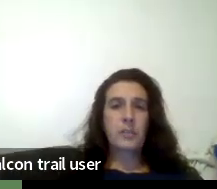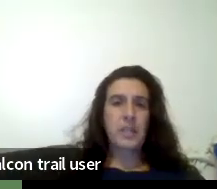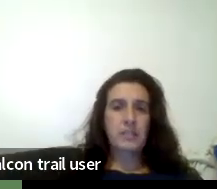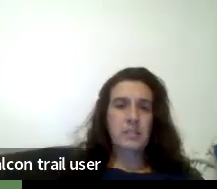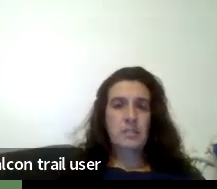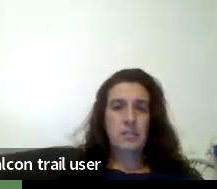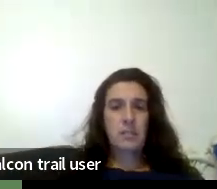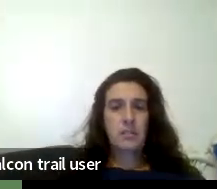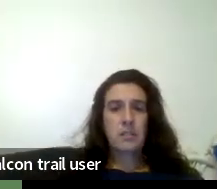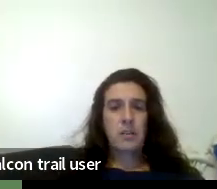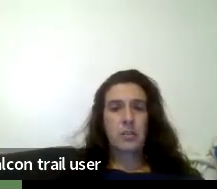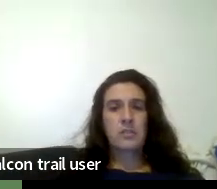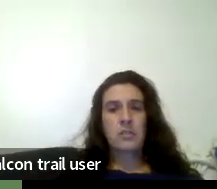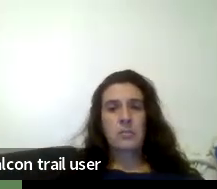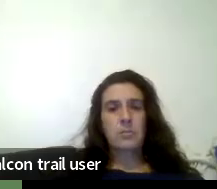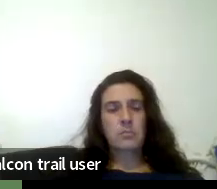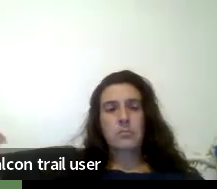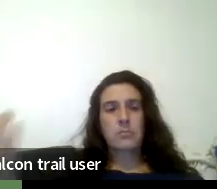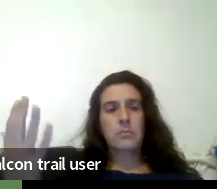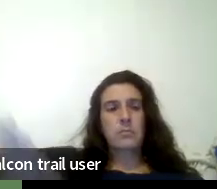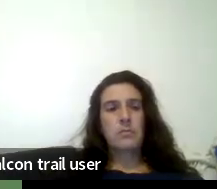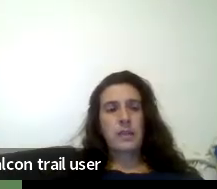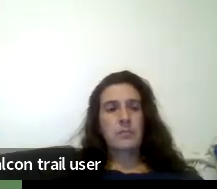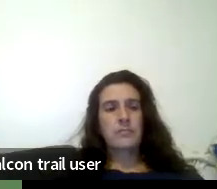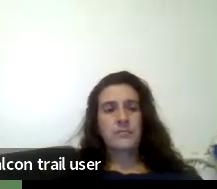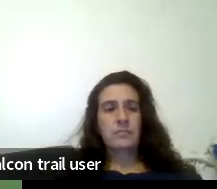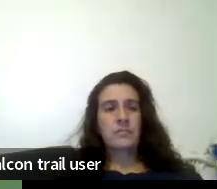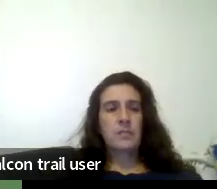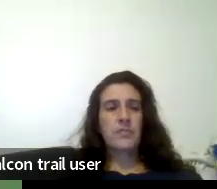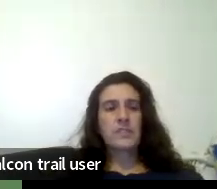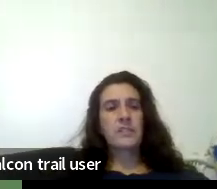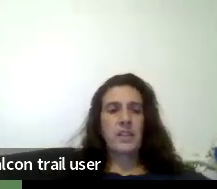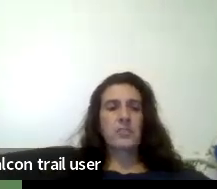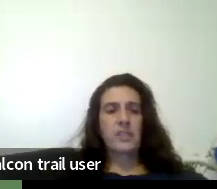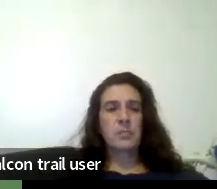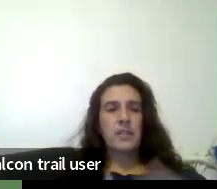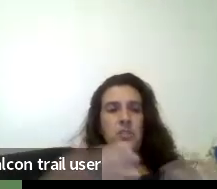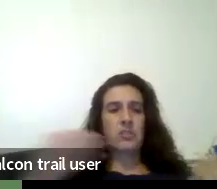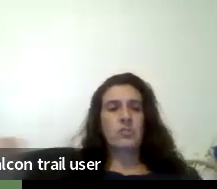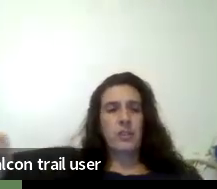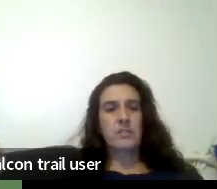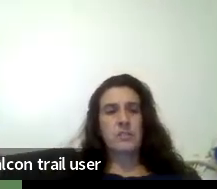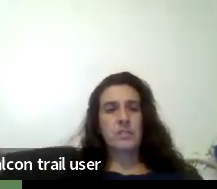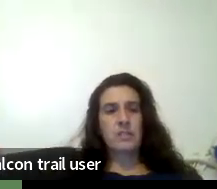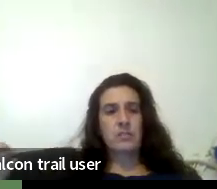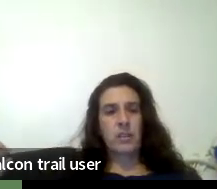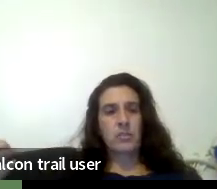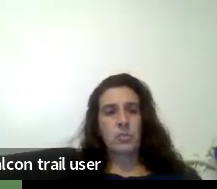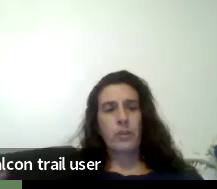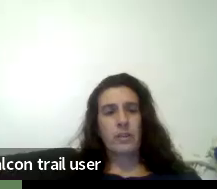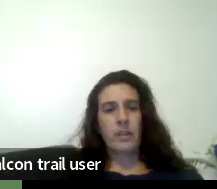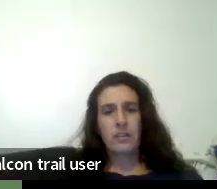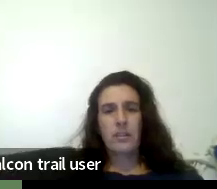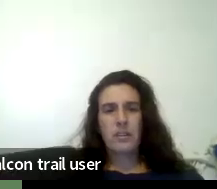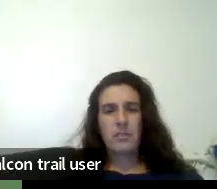go different places, you know, and so like facilitate transportation to trails is kind